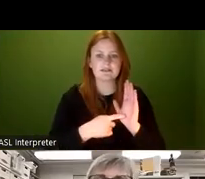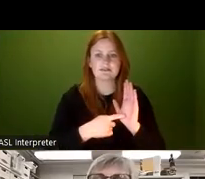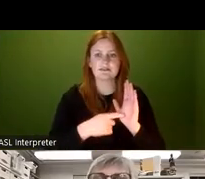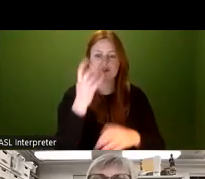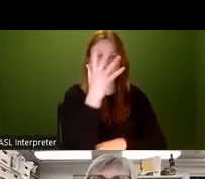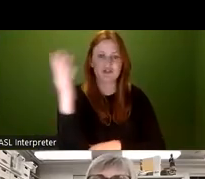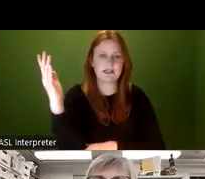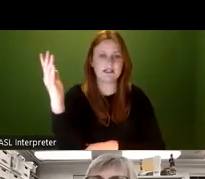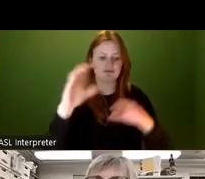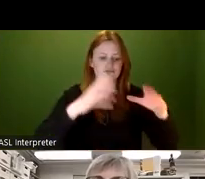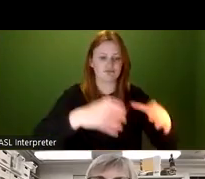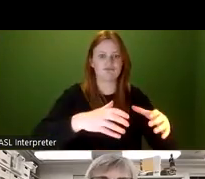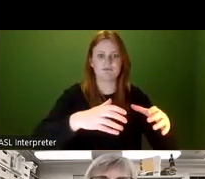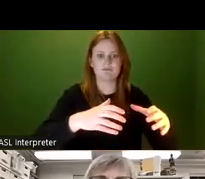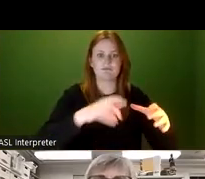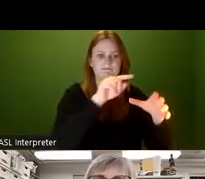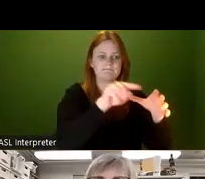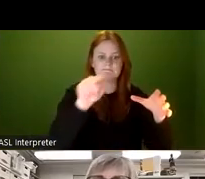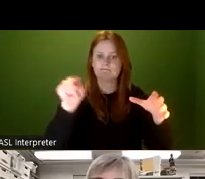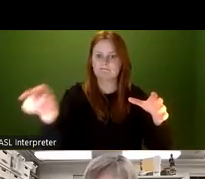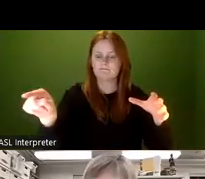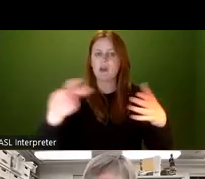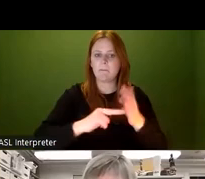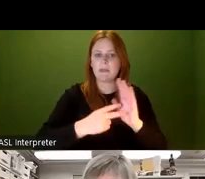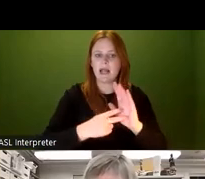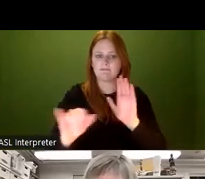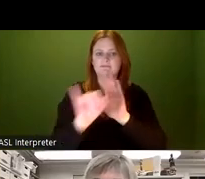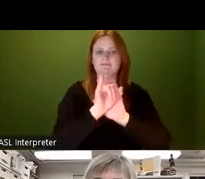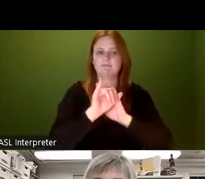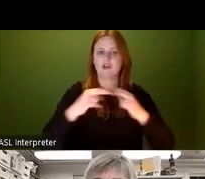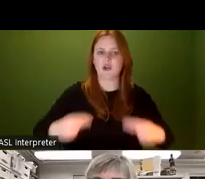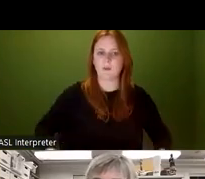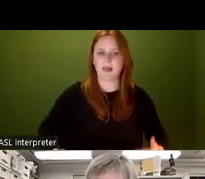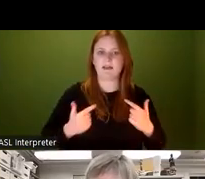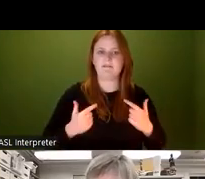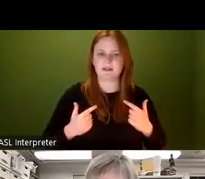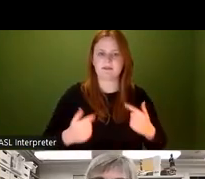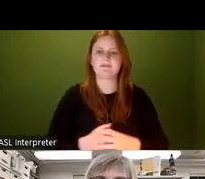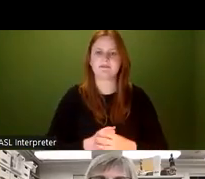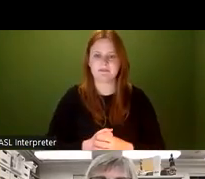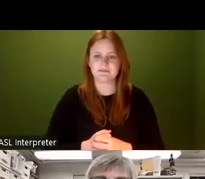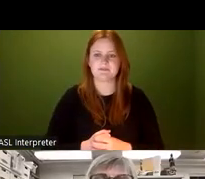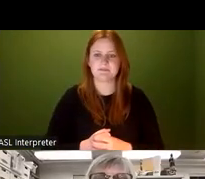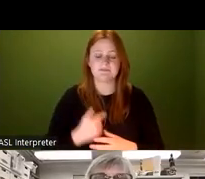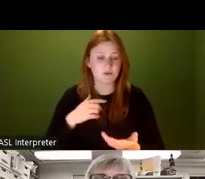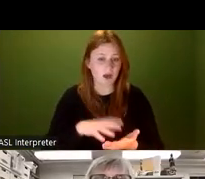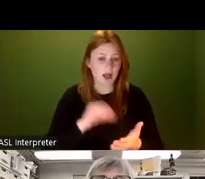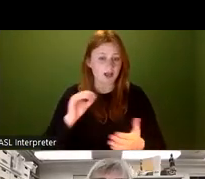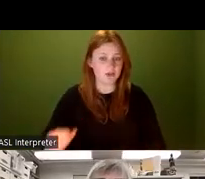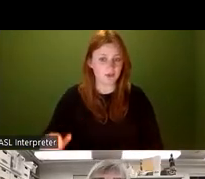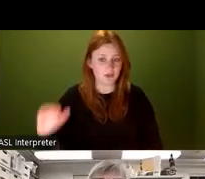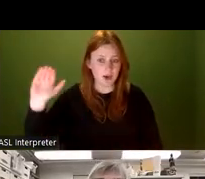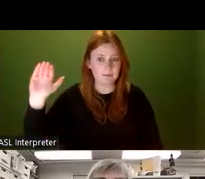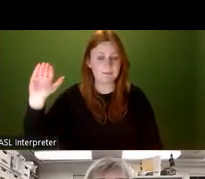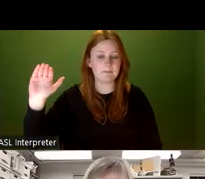clump, means there's some human life. And I learned very early on to